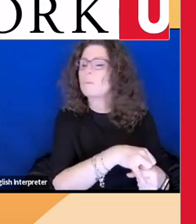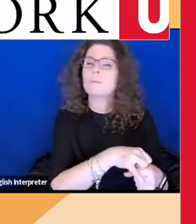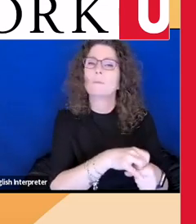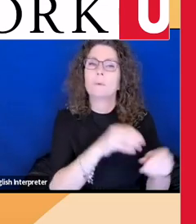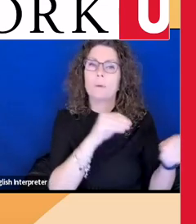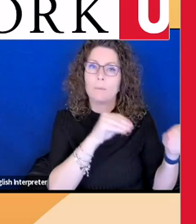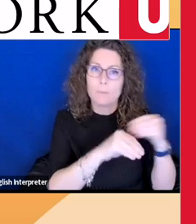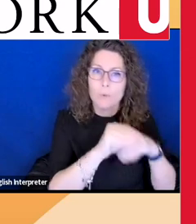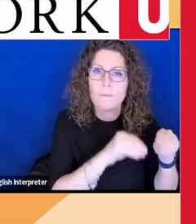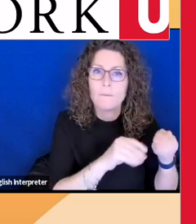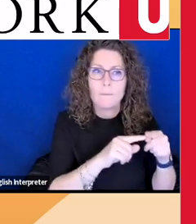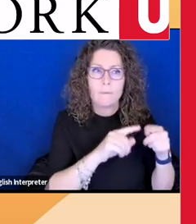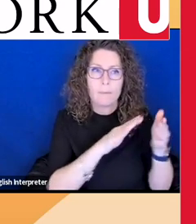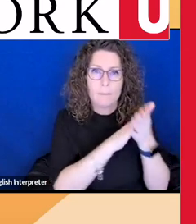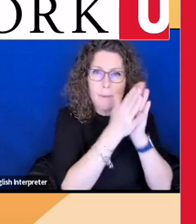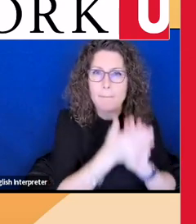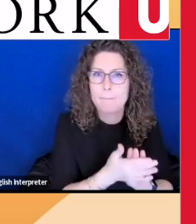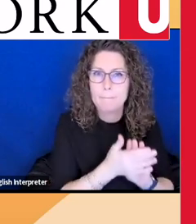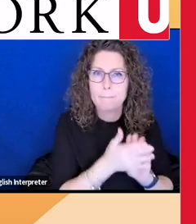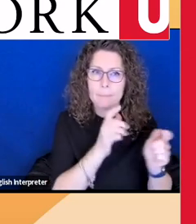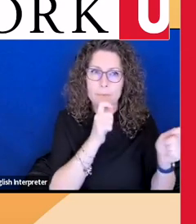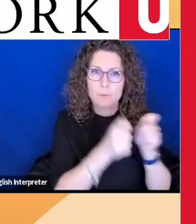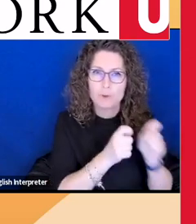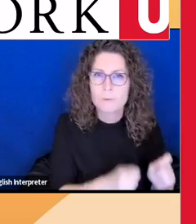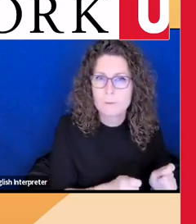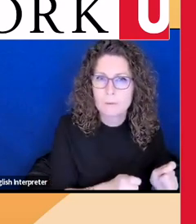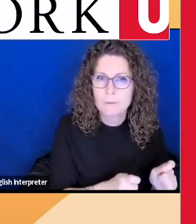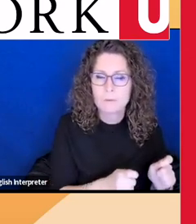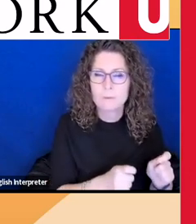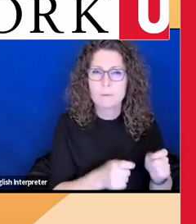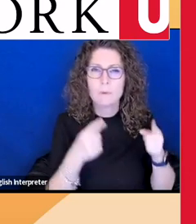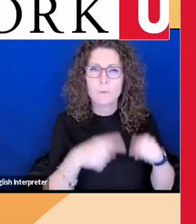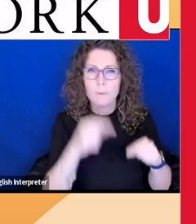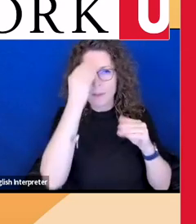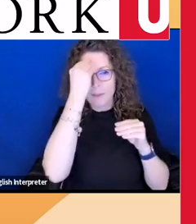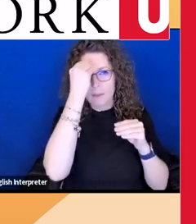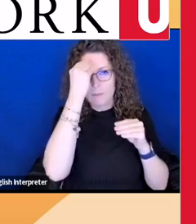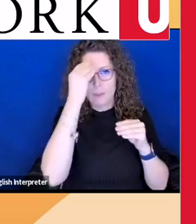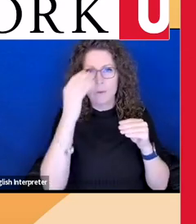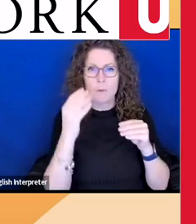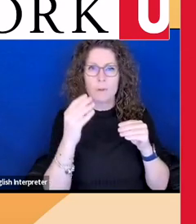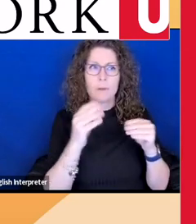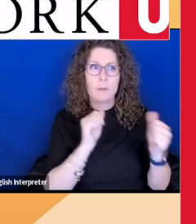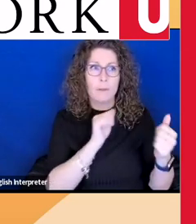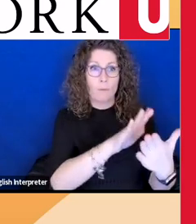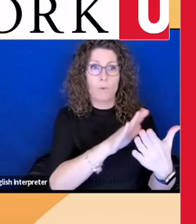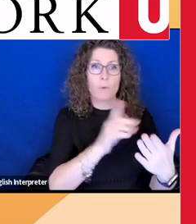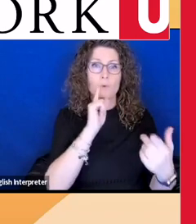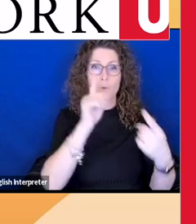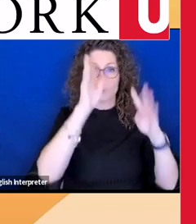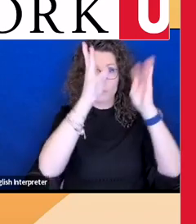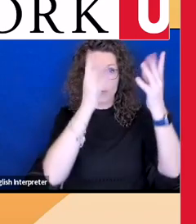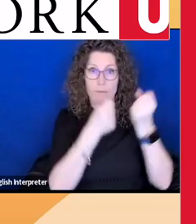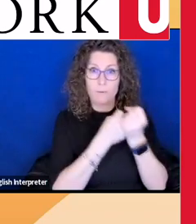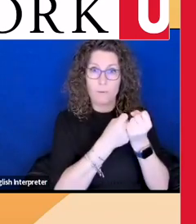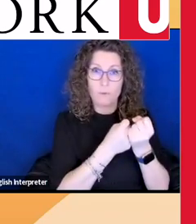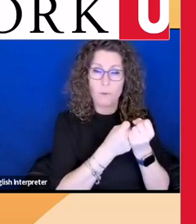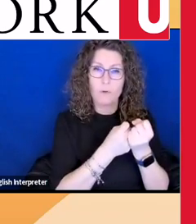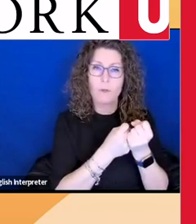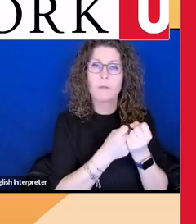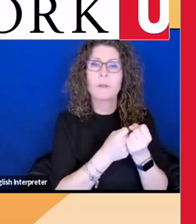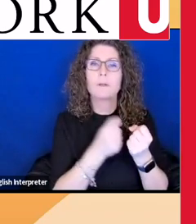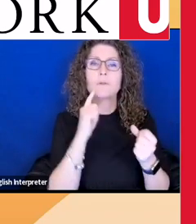becoming. To speak of a pedagogy of creative solidarity is to note that the call to solidarity is